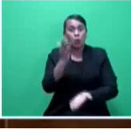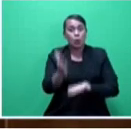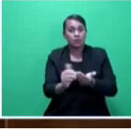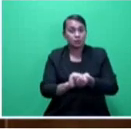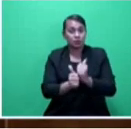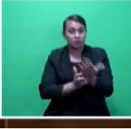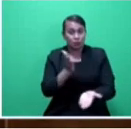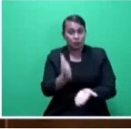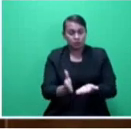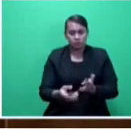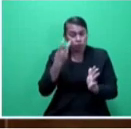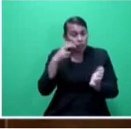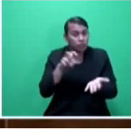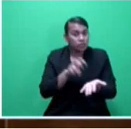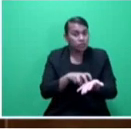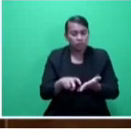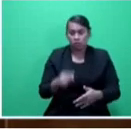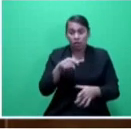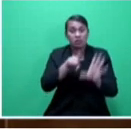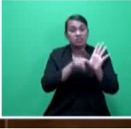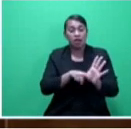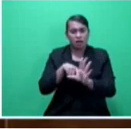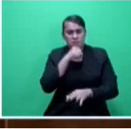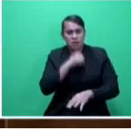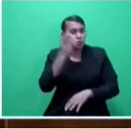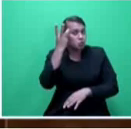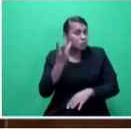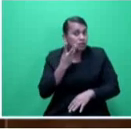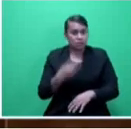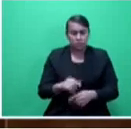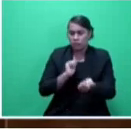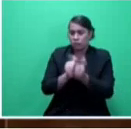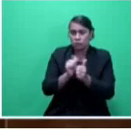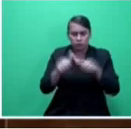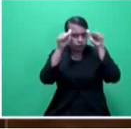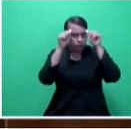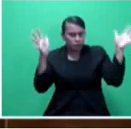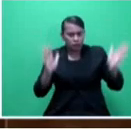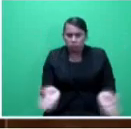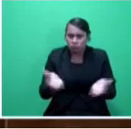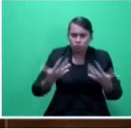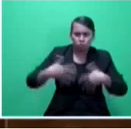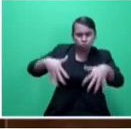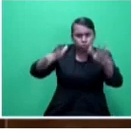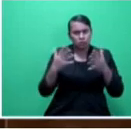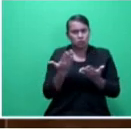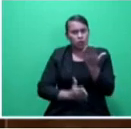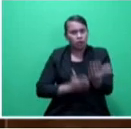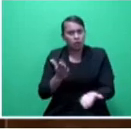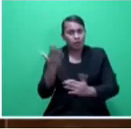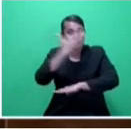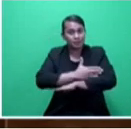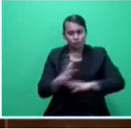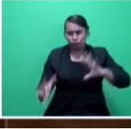young and upcoming athletes, administrators, technical officials, coaches, and those behind the scenes. We